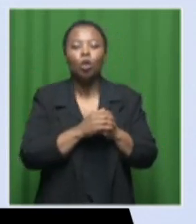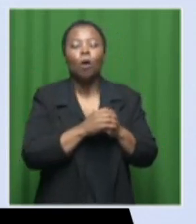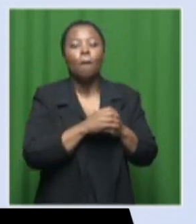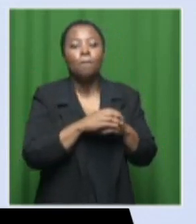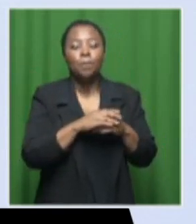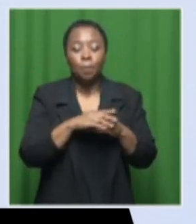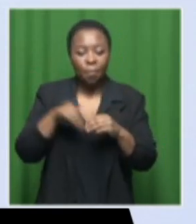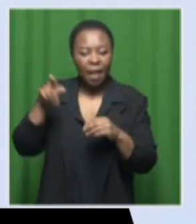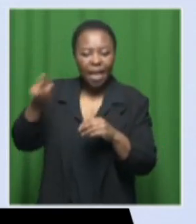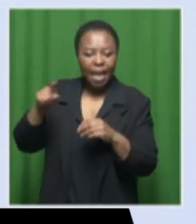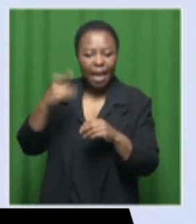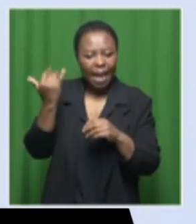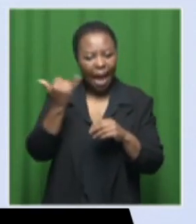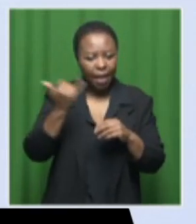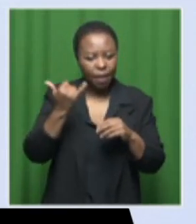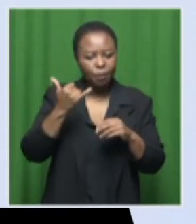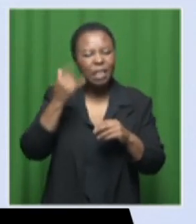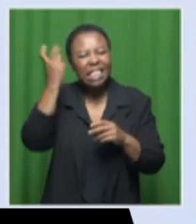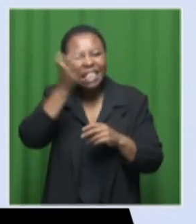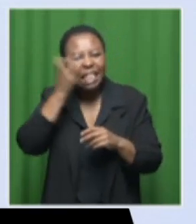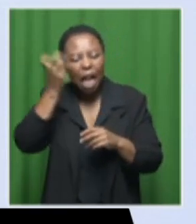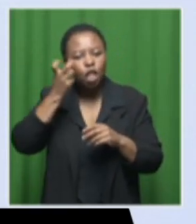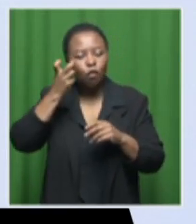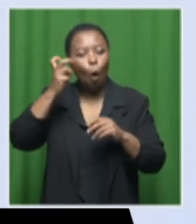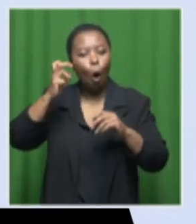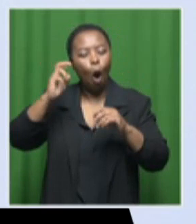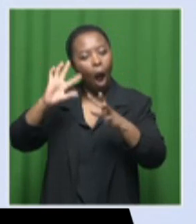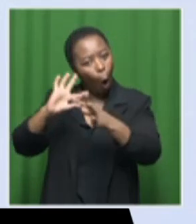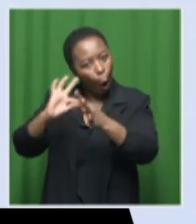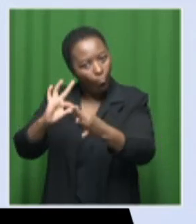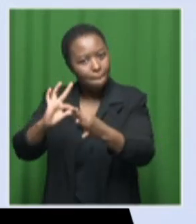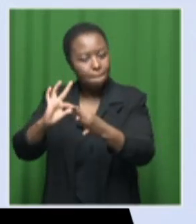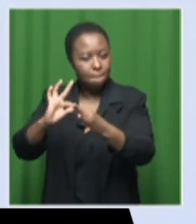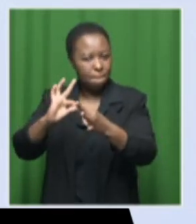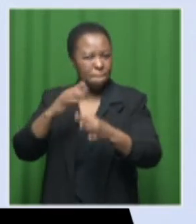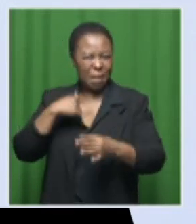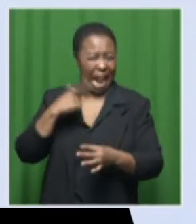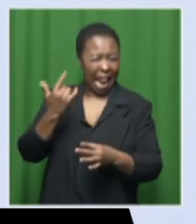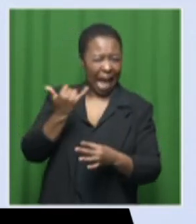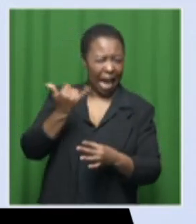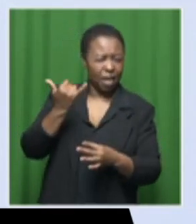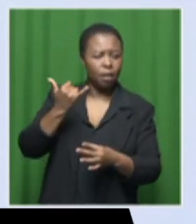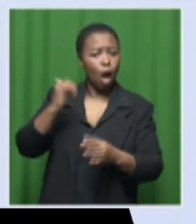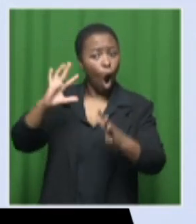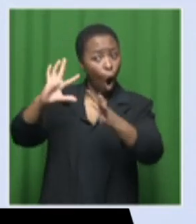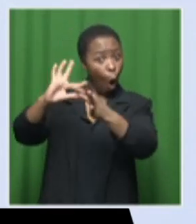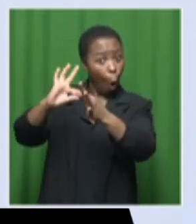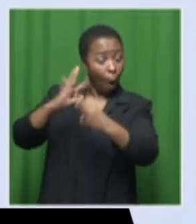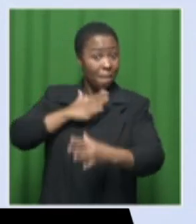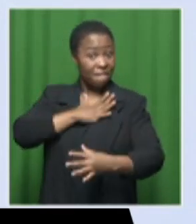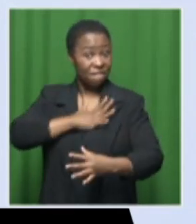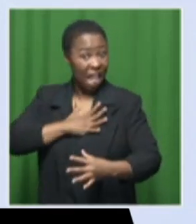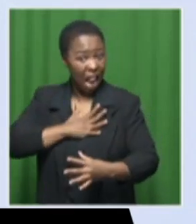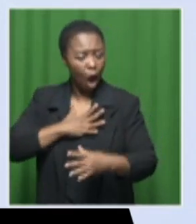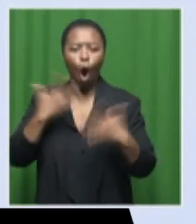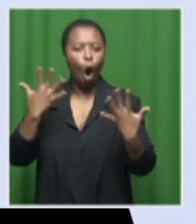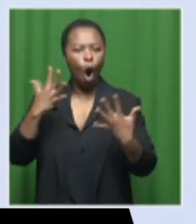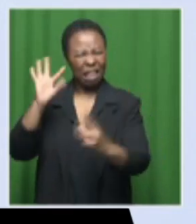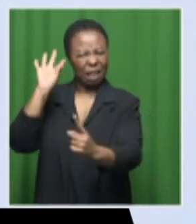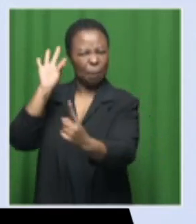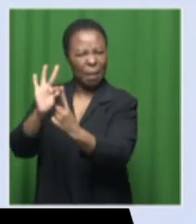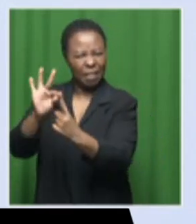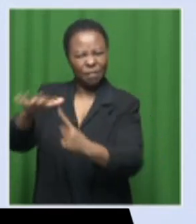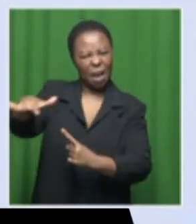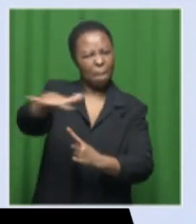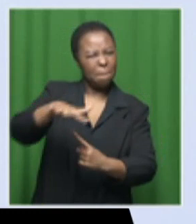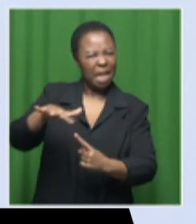a search for a home. But then I started thinking, is home actually a feeling or just a specific kind of place? So I was